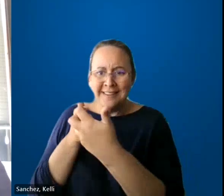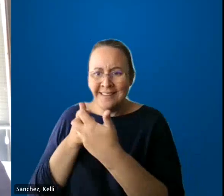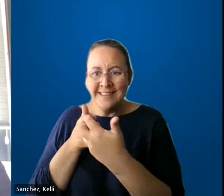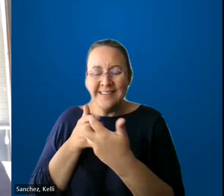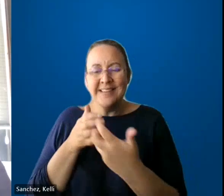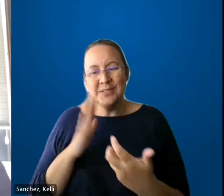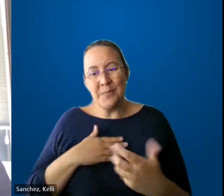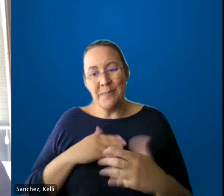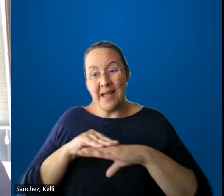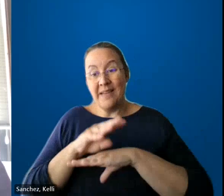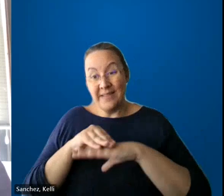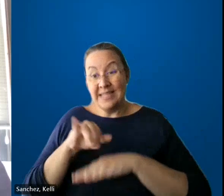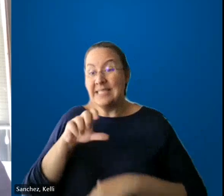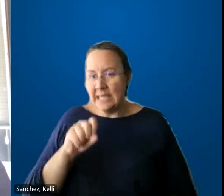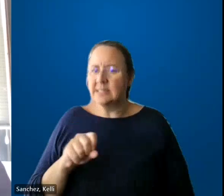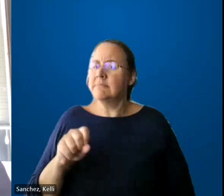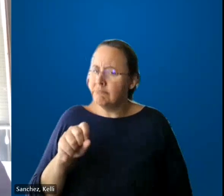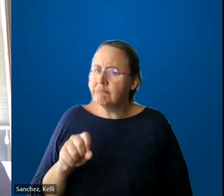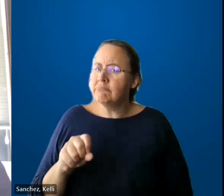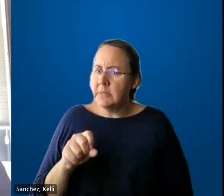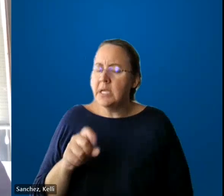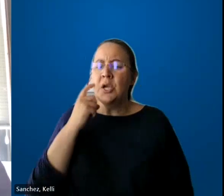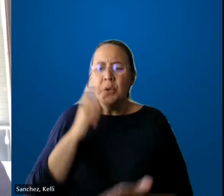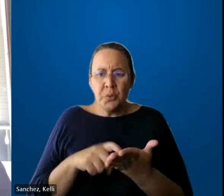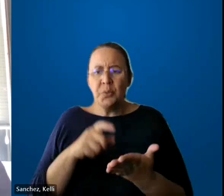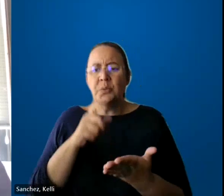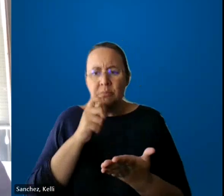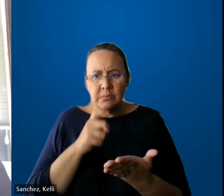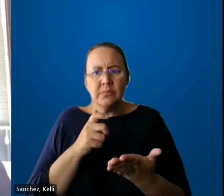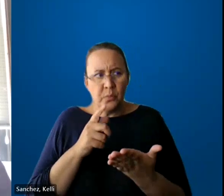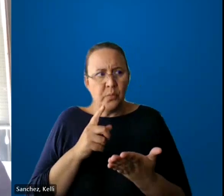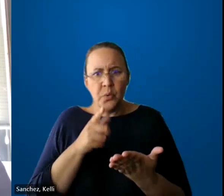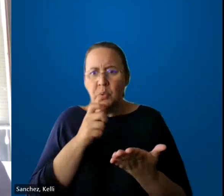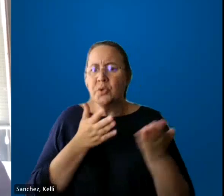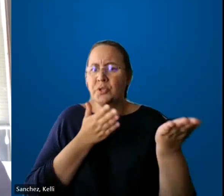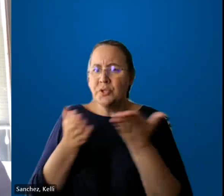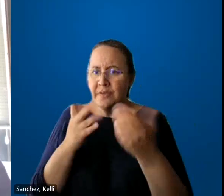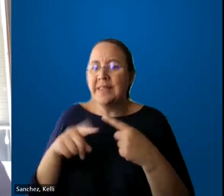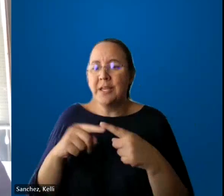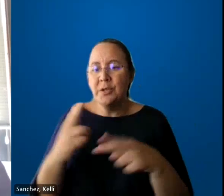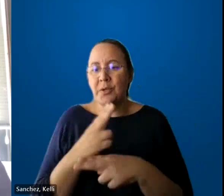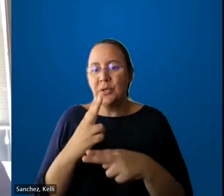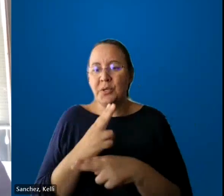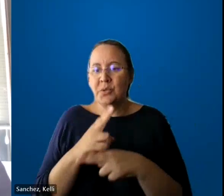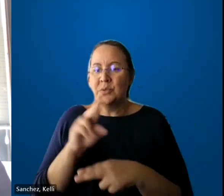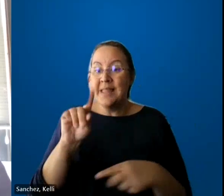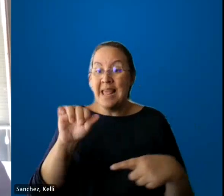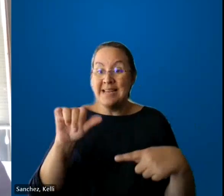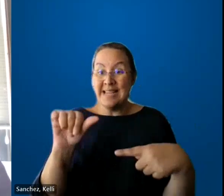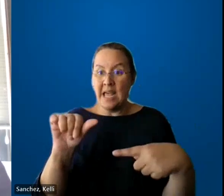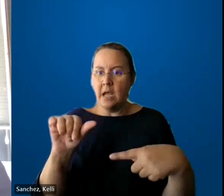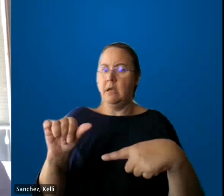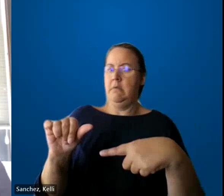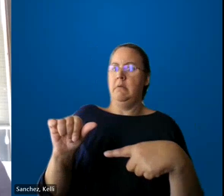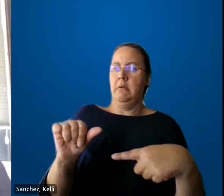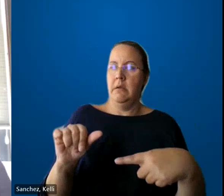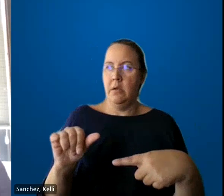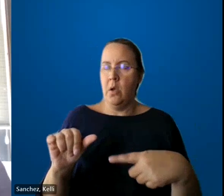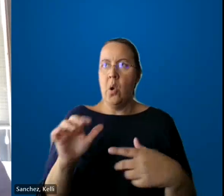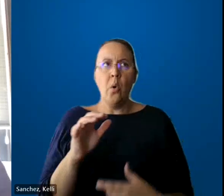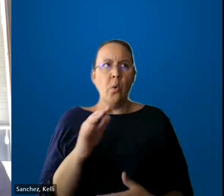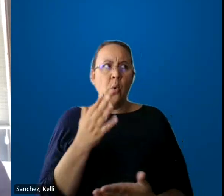my advice is, yeah, see who you're serving first of all, and then you can use that to see who are you not serving